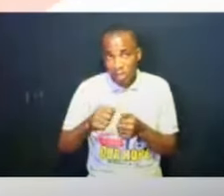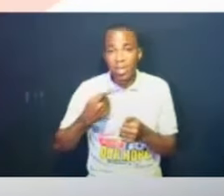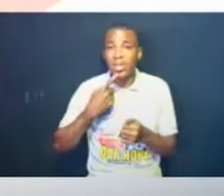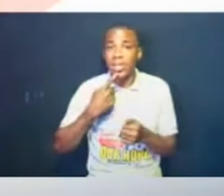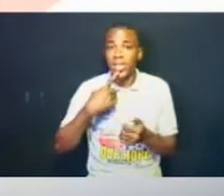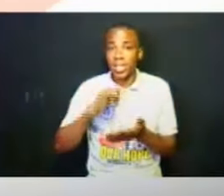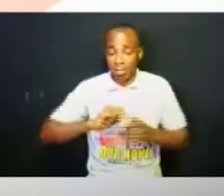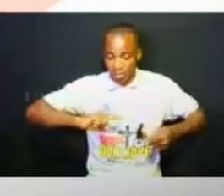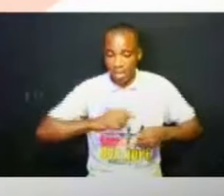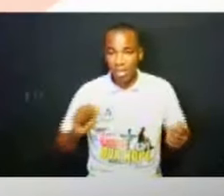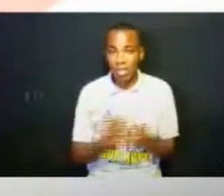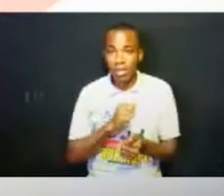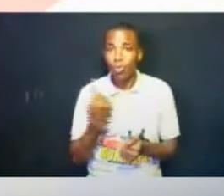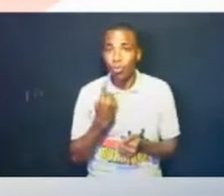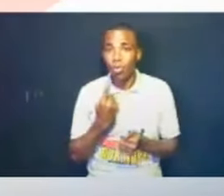It